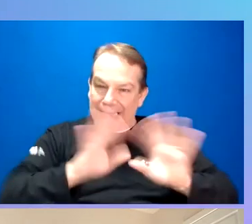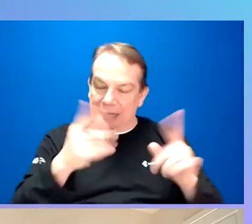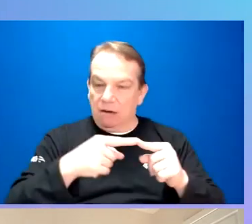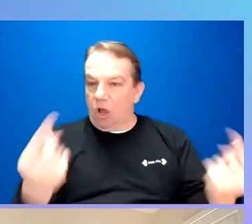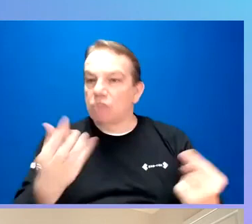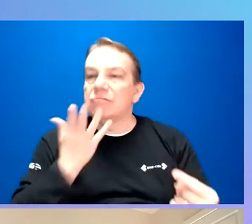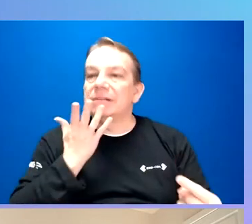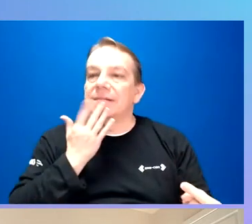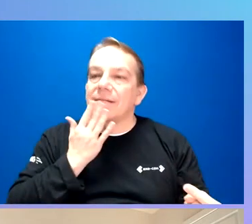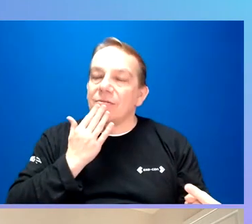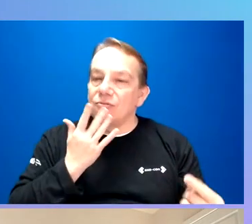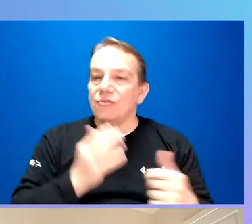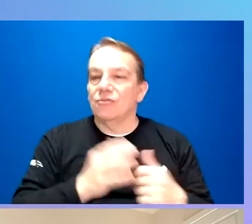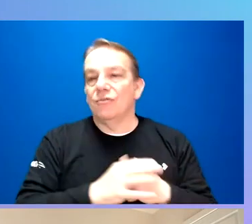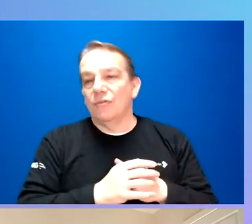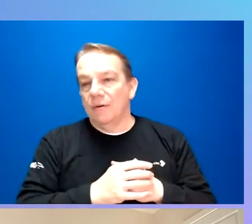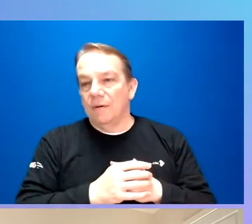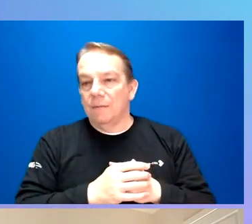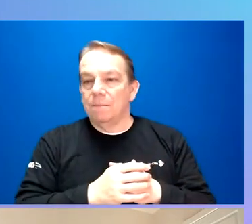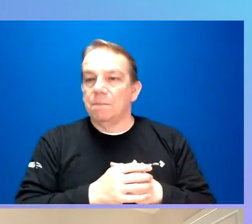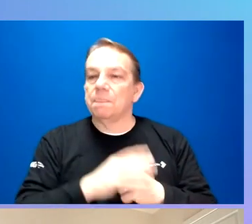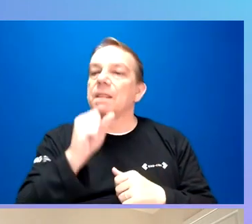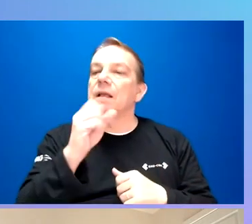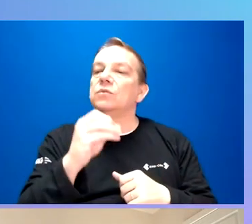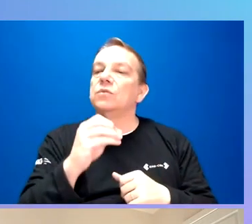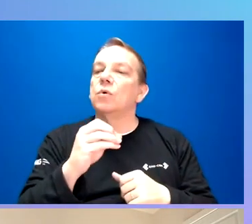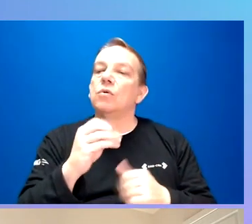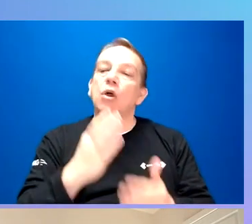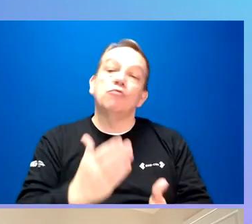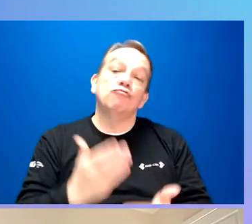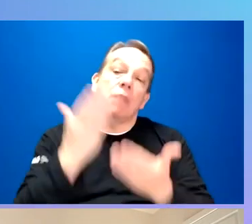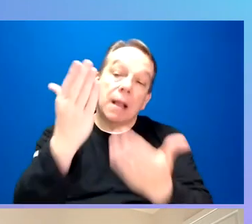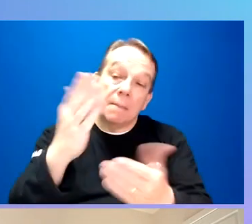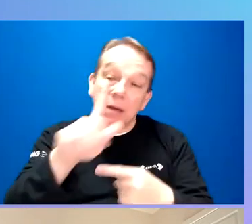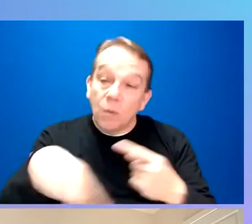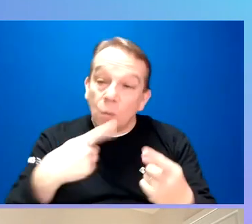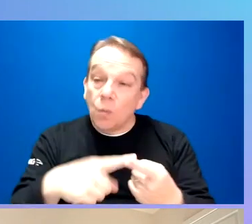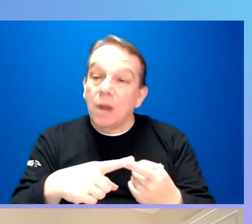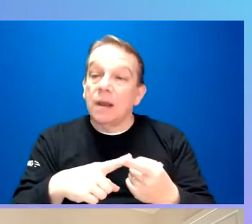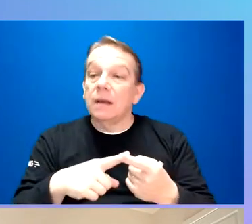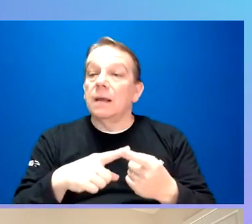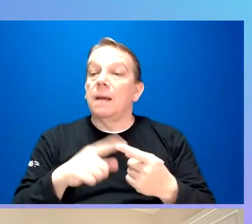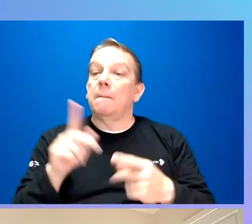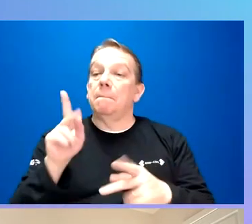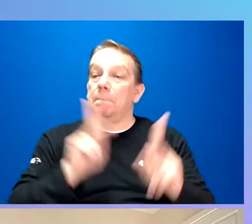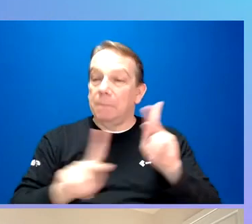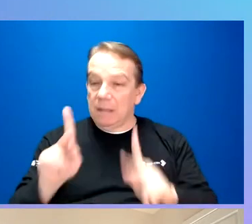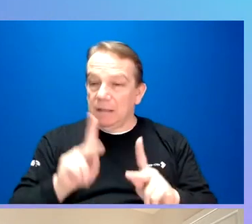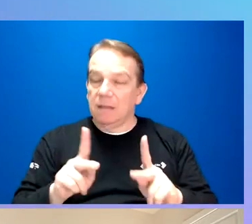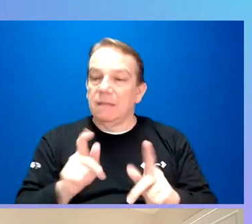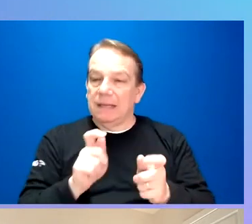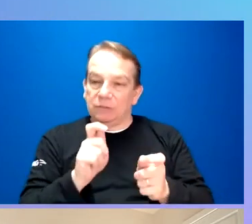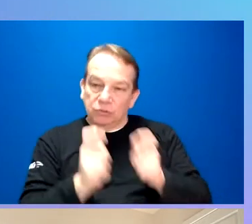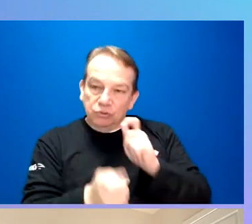focus state. So it is highly recommended that people do not change